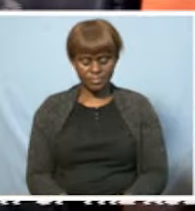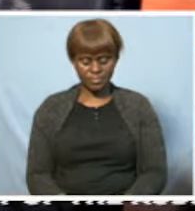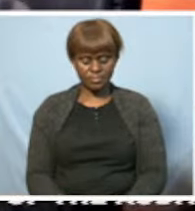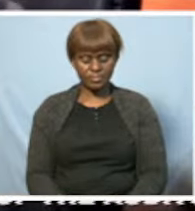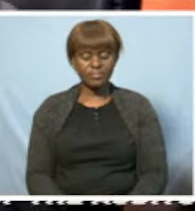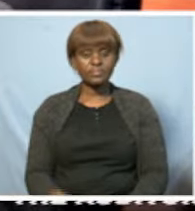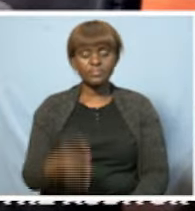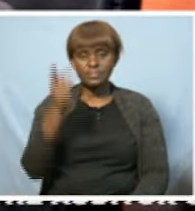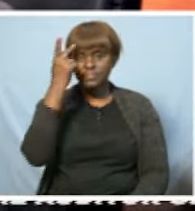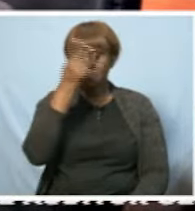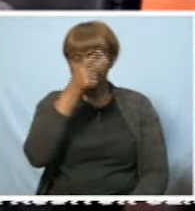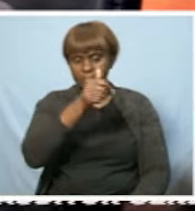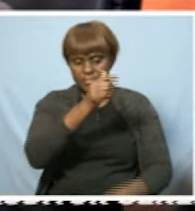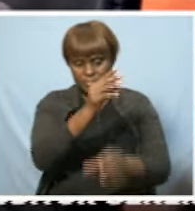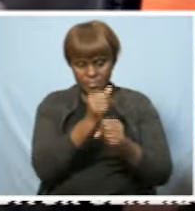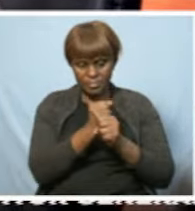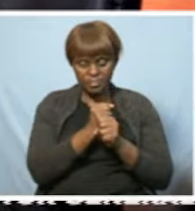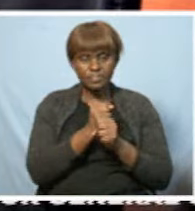PETAUKE received something?